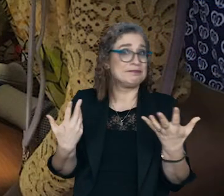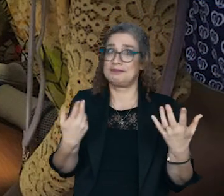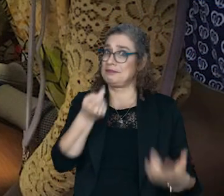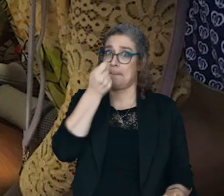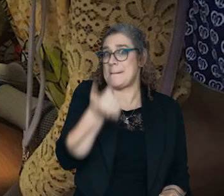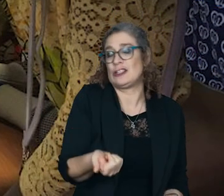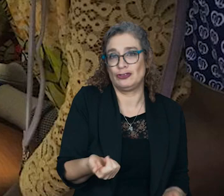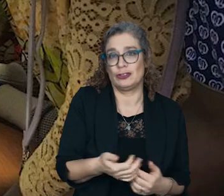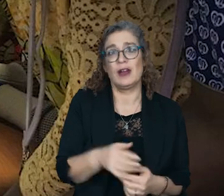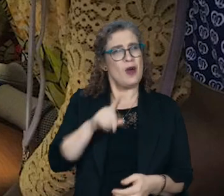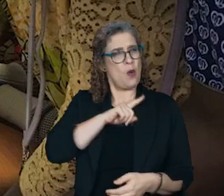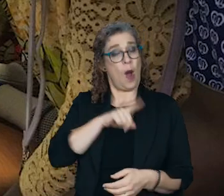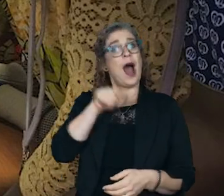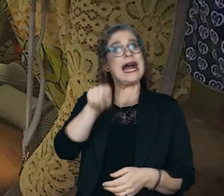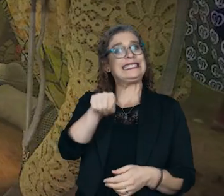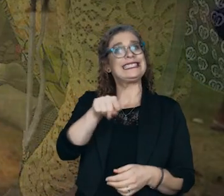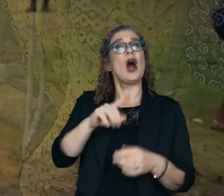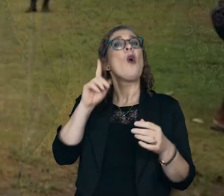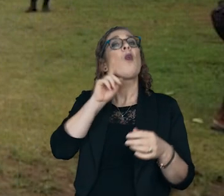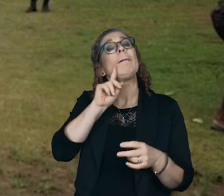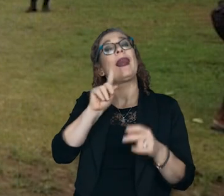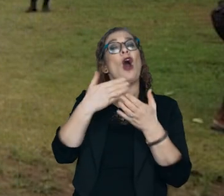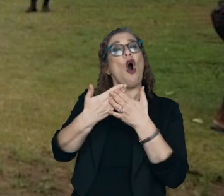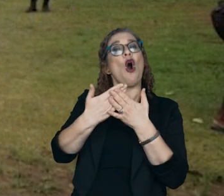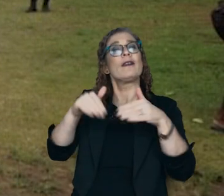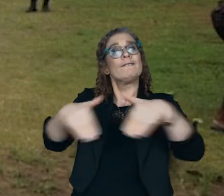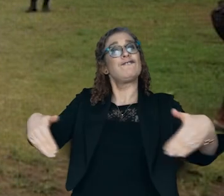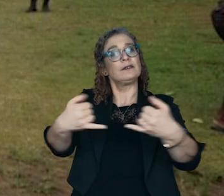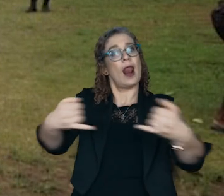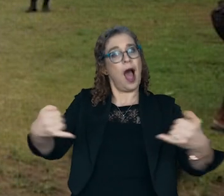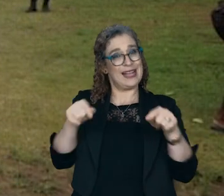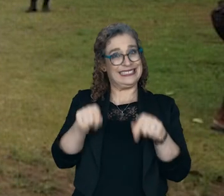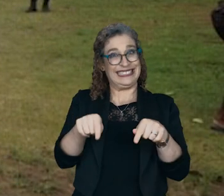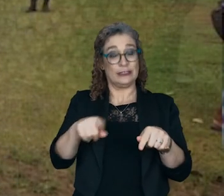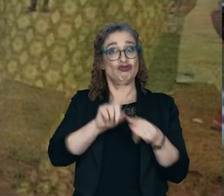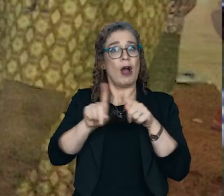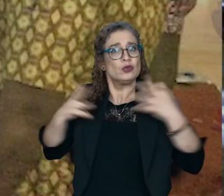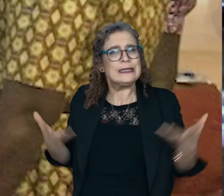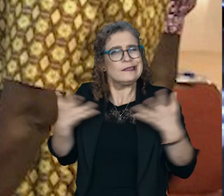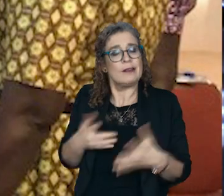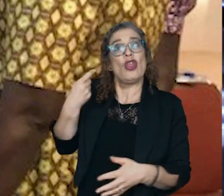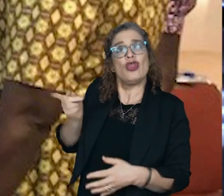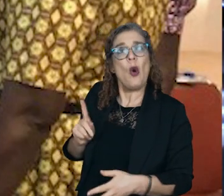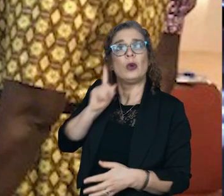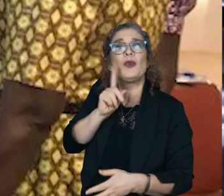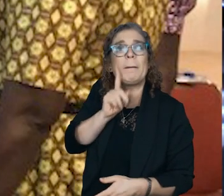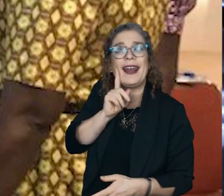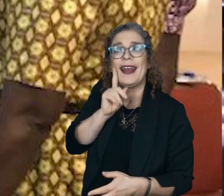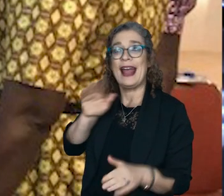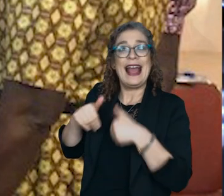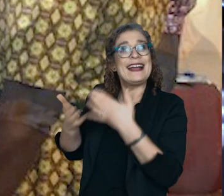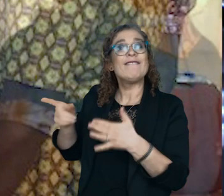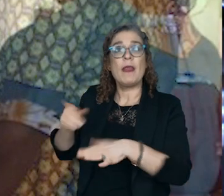on the Frontline has its origin in seeking to support such women in their roles and callings with time away for